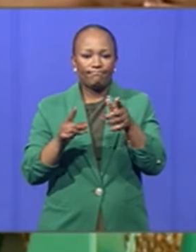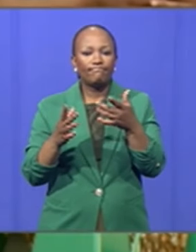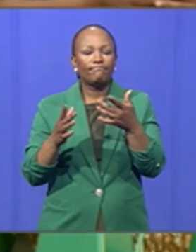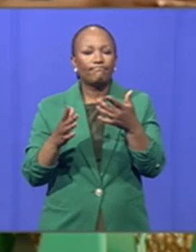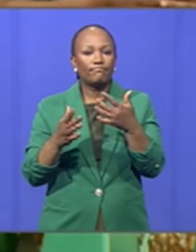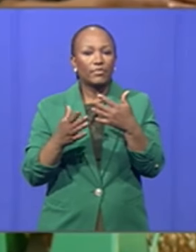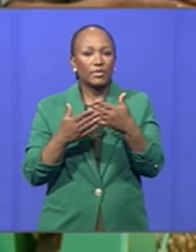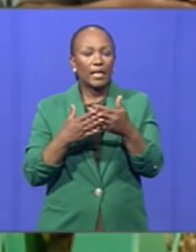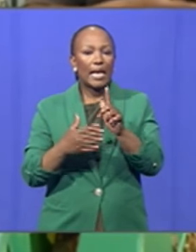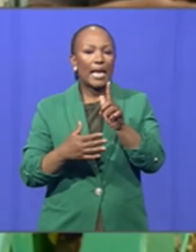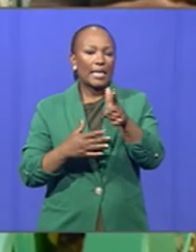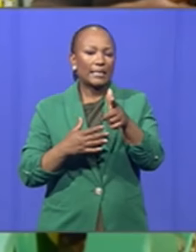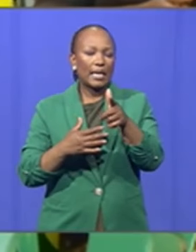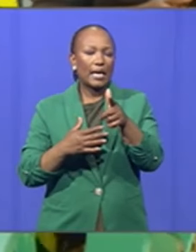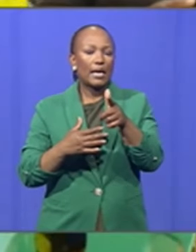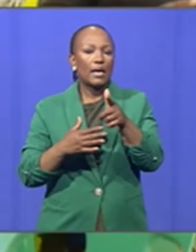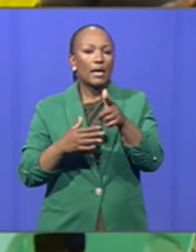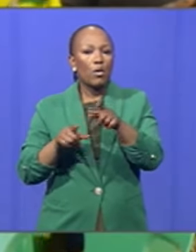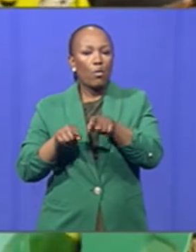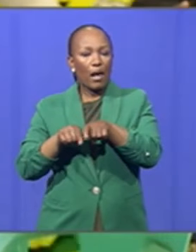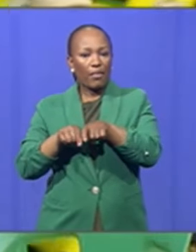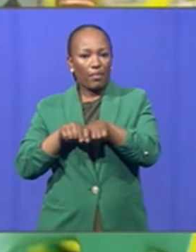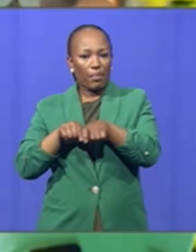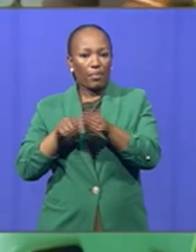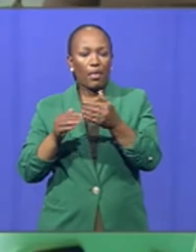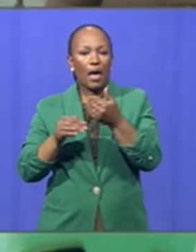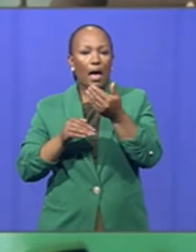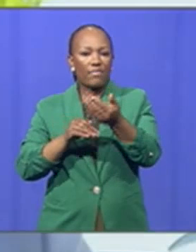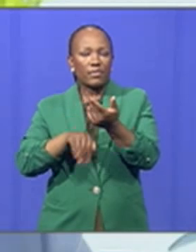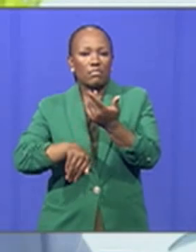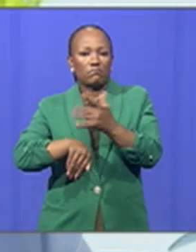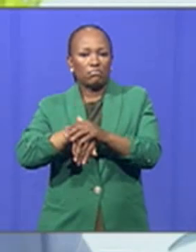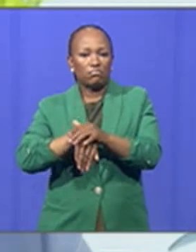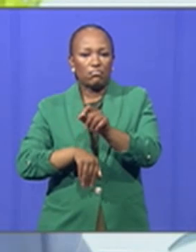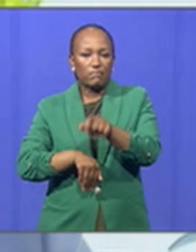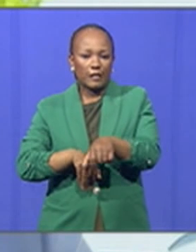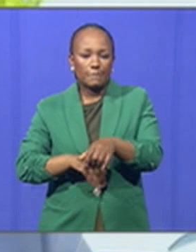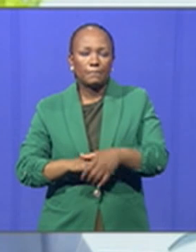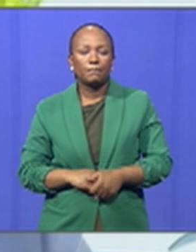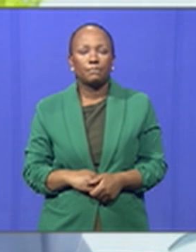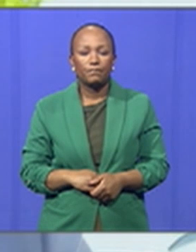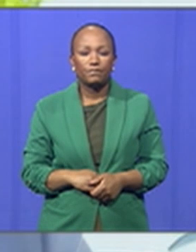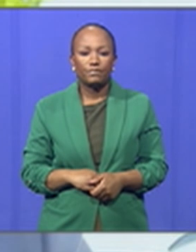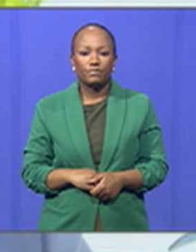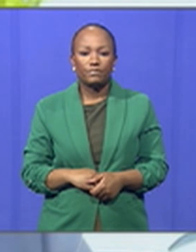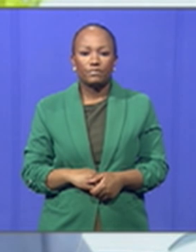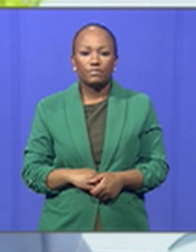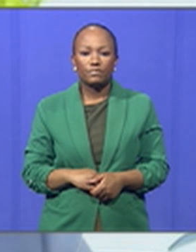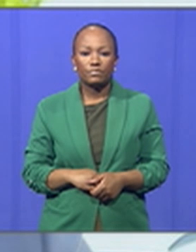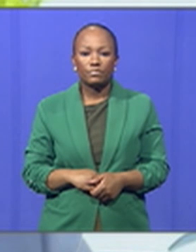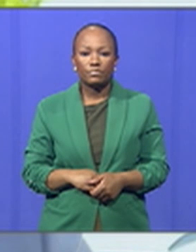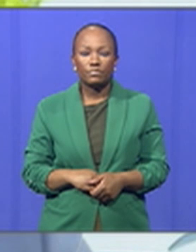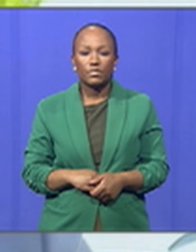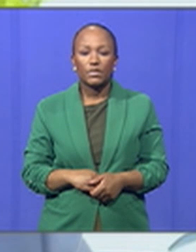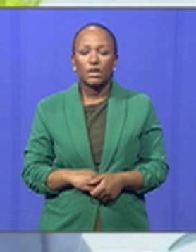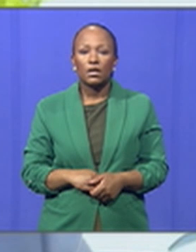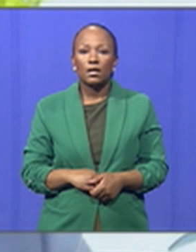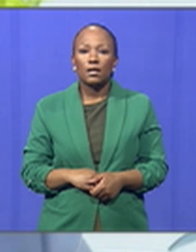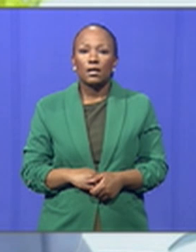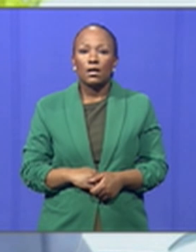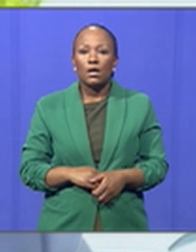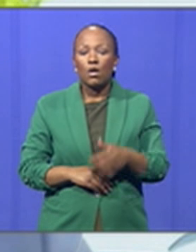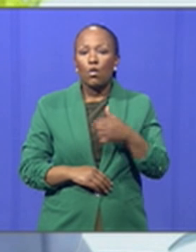itemogela tšhalelantago ya go dira diteko tša ka morago ga lehu. We often find ourselves at loggerheads